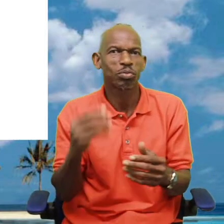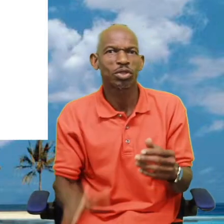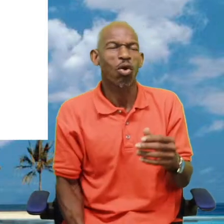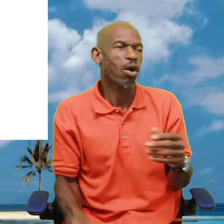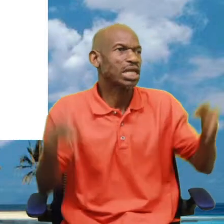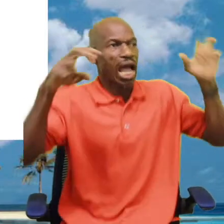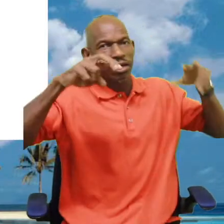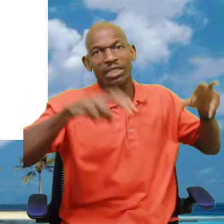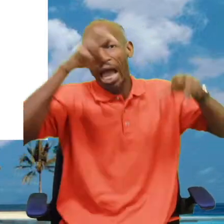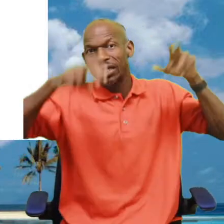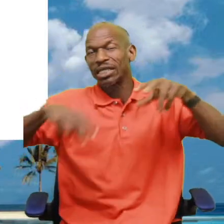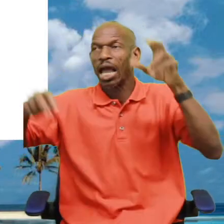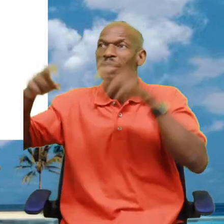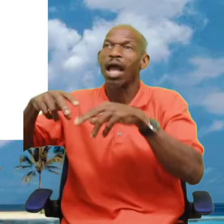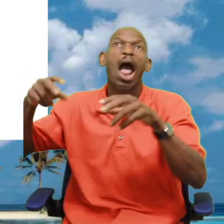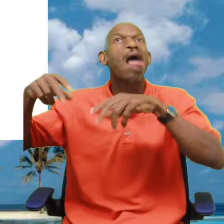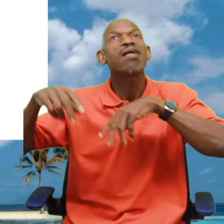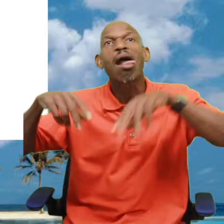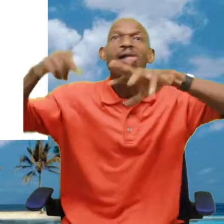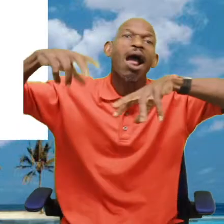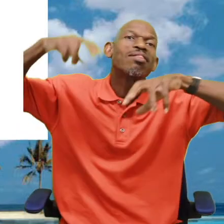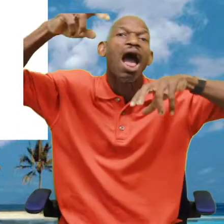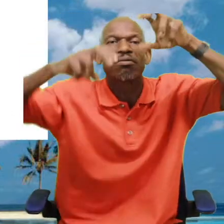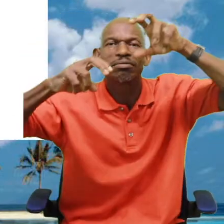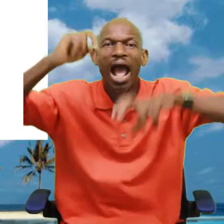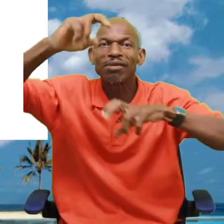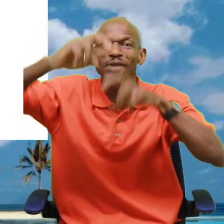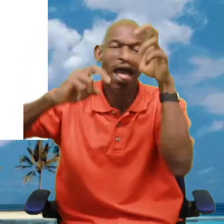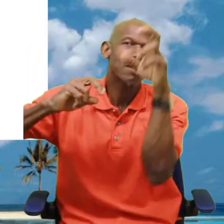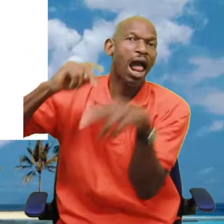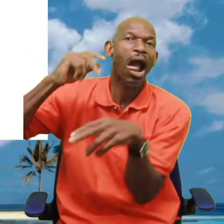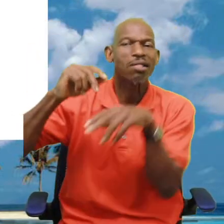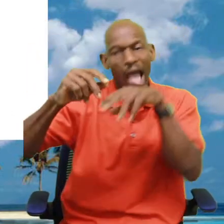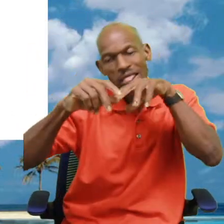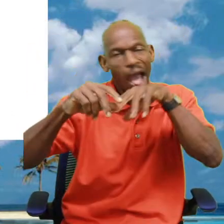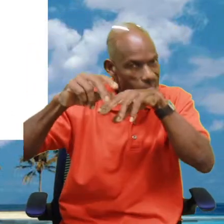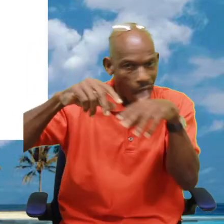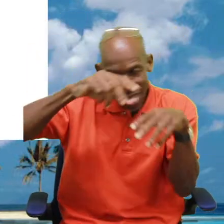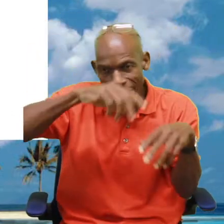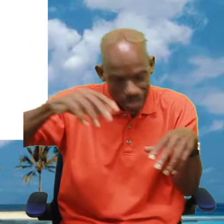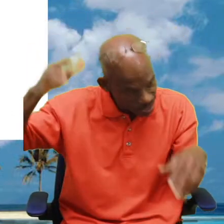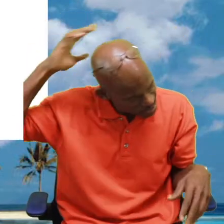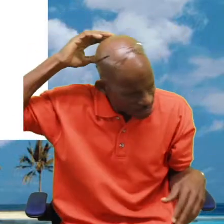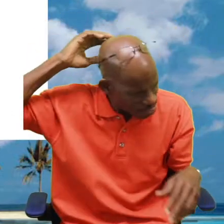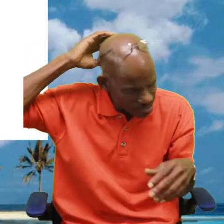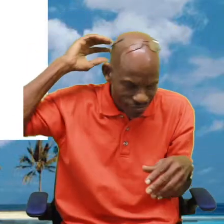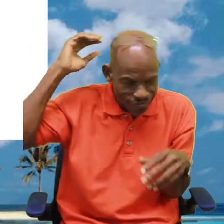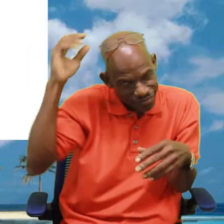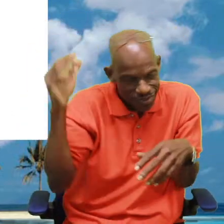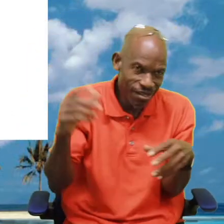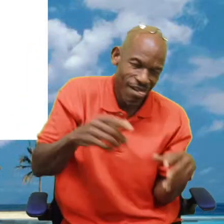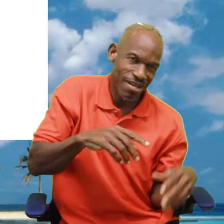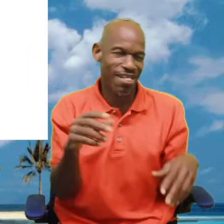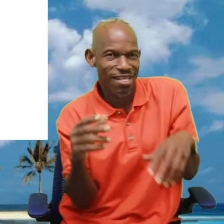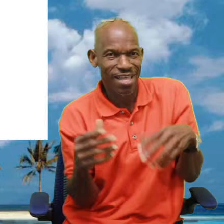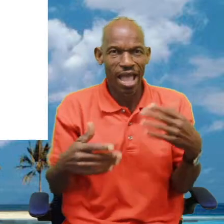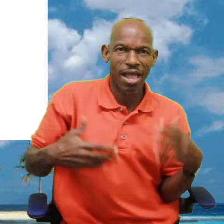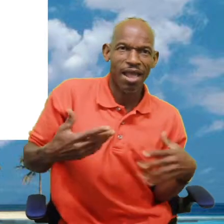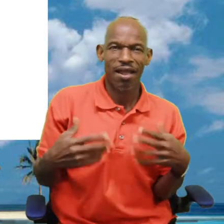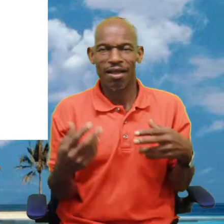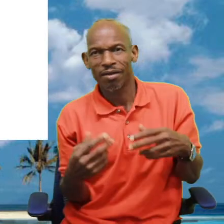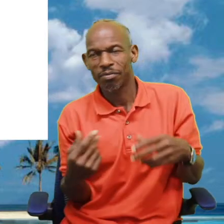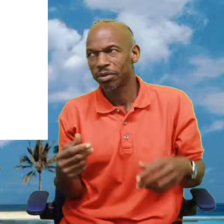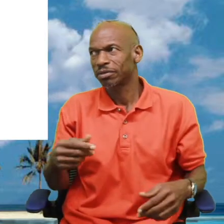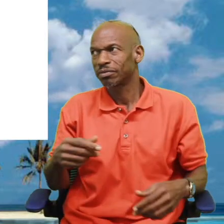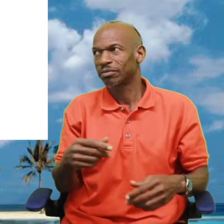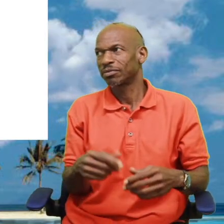and want to play. It want to play with you all the time you go outside. And an adjective we'll use